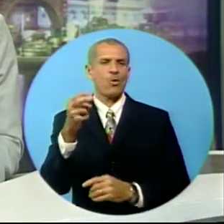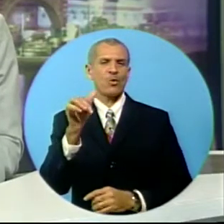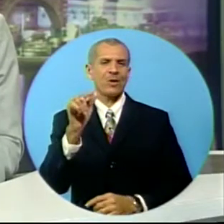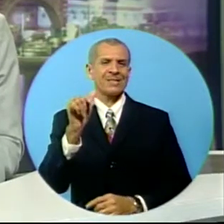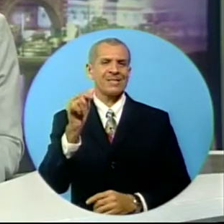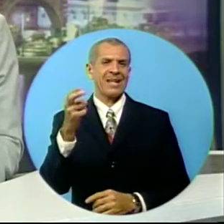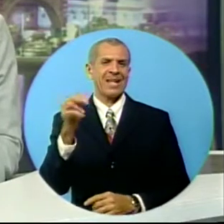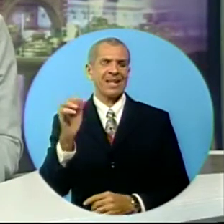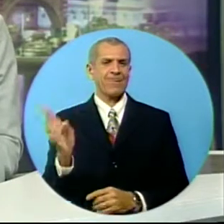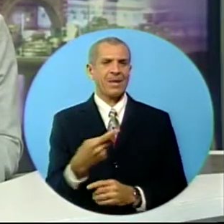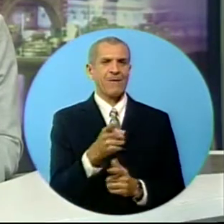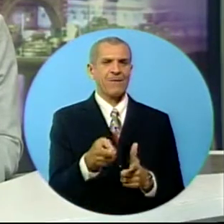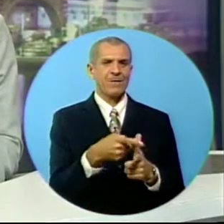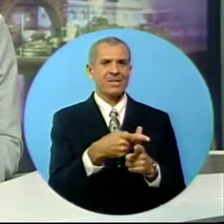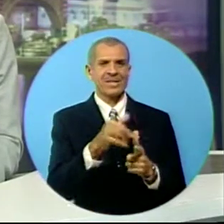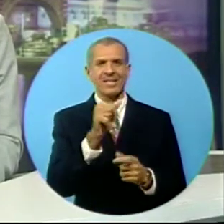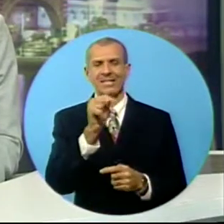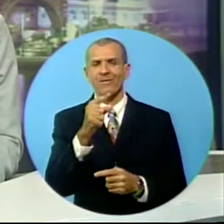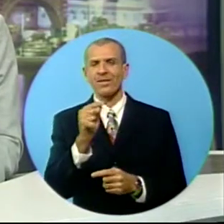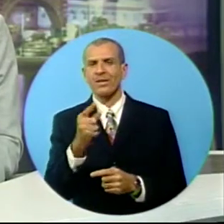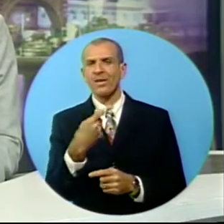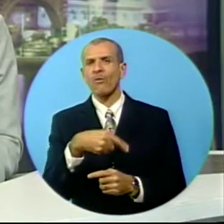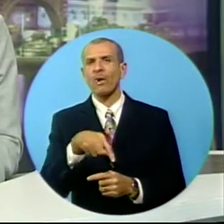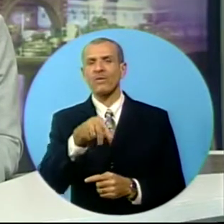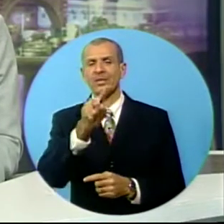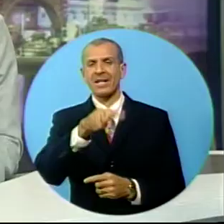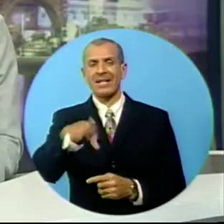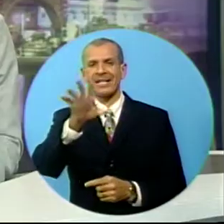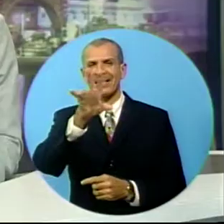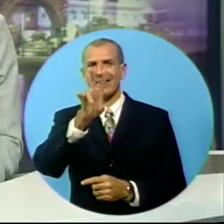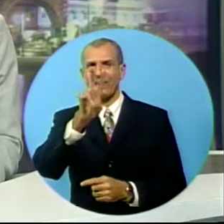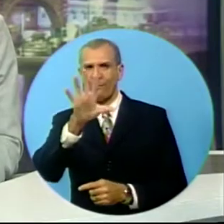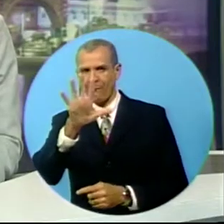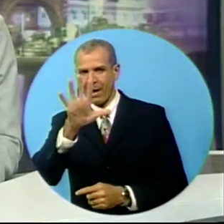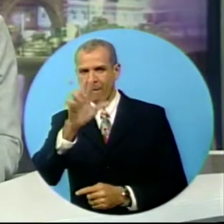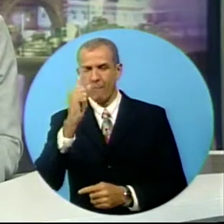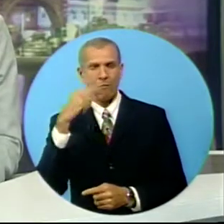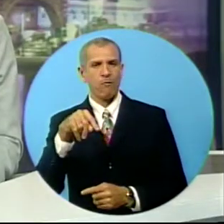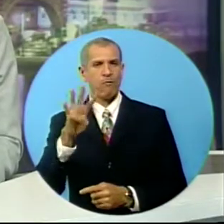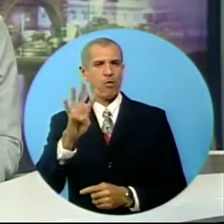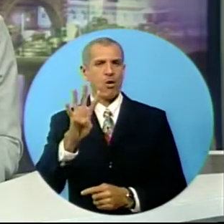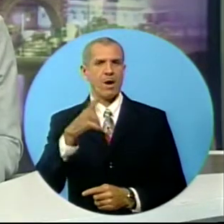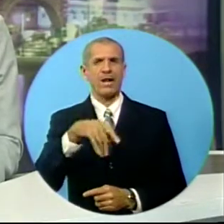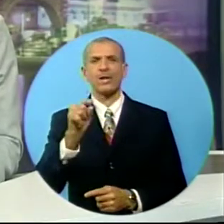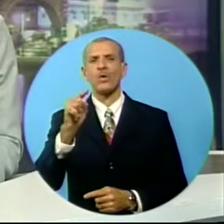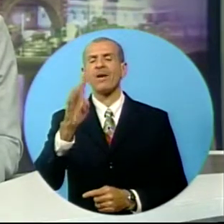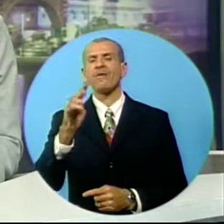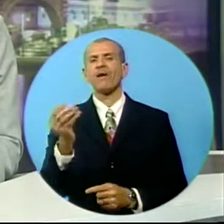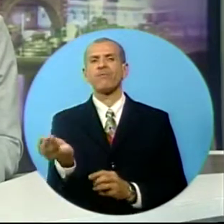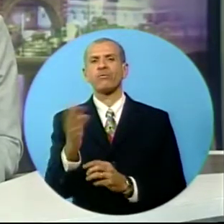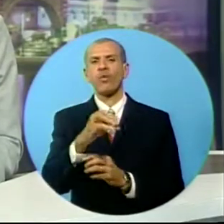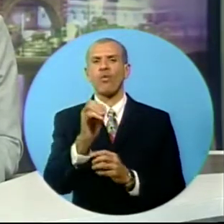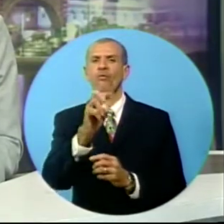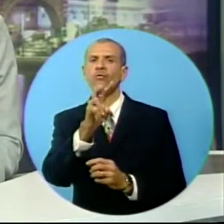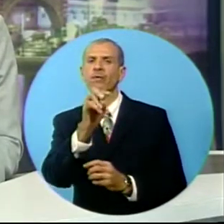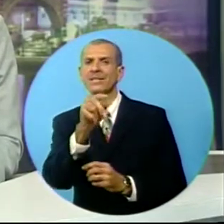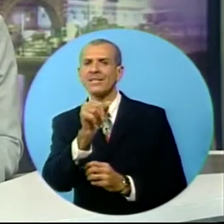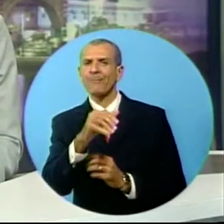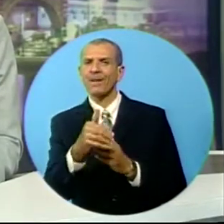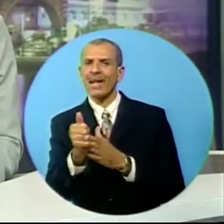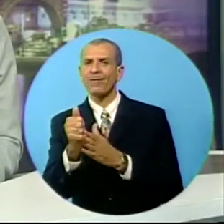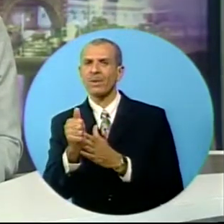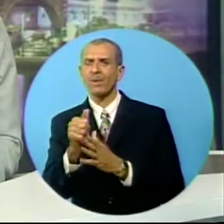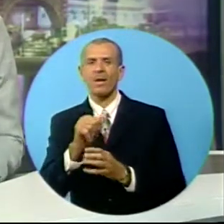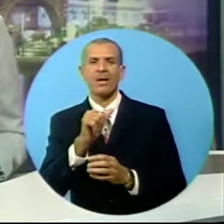batting first St. Stephens posted a competitive total of 175 for four in their 25 overs led by an unbeaten